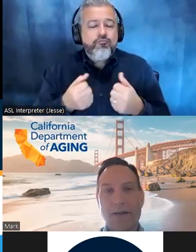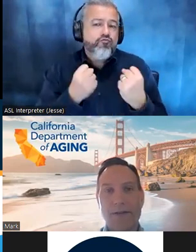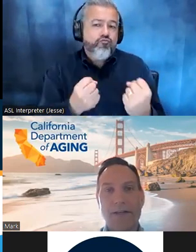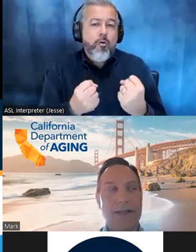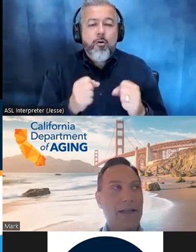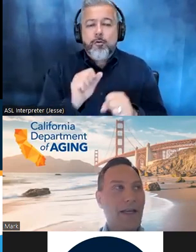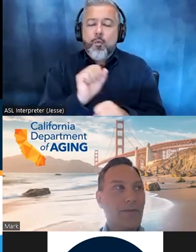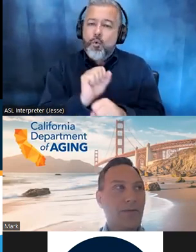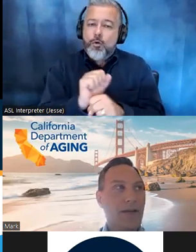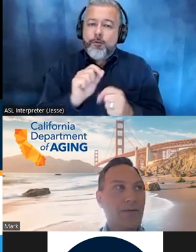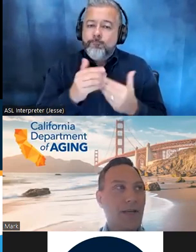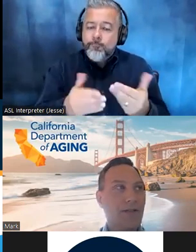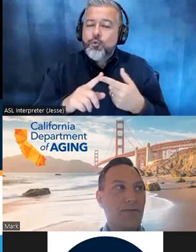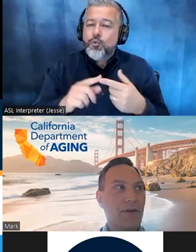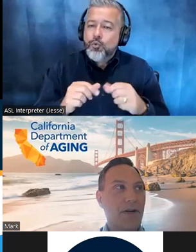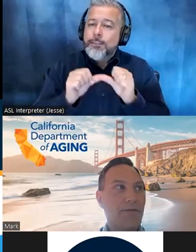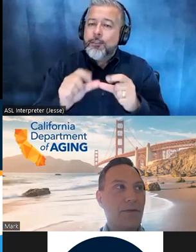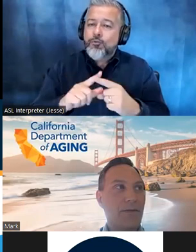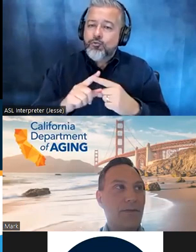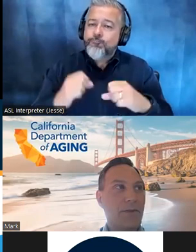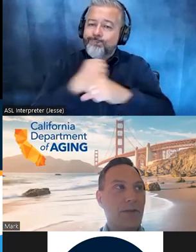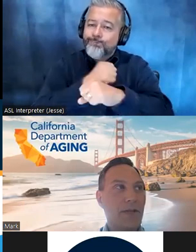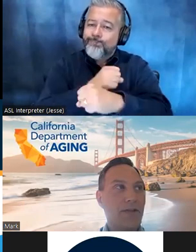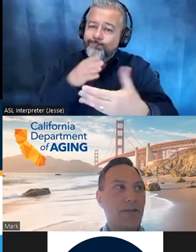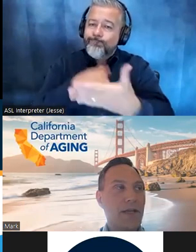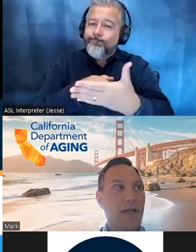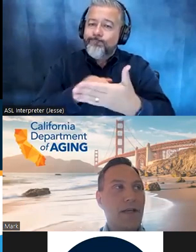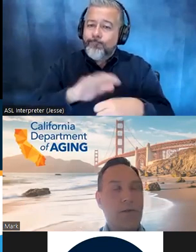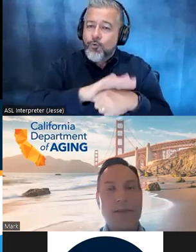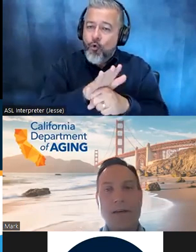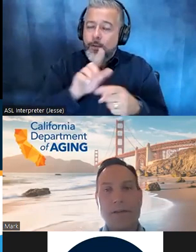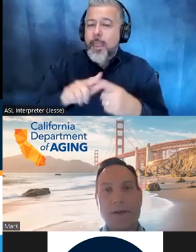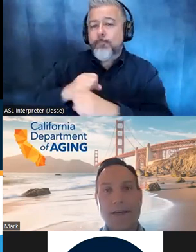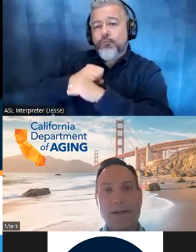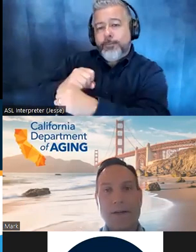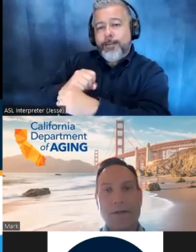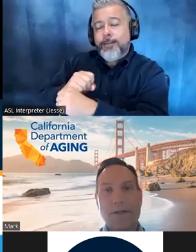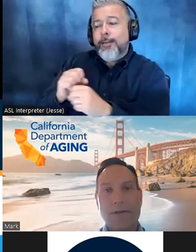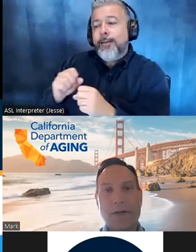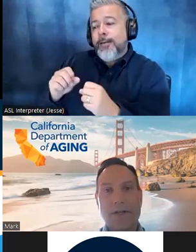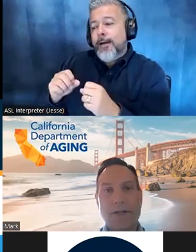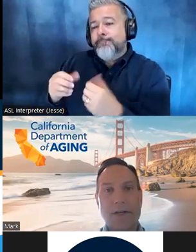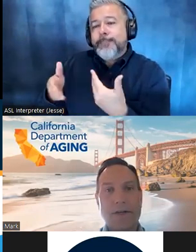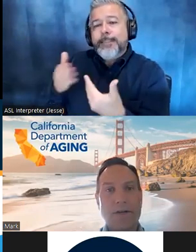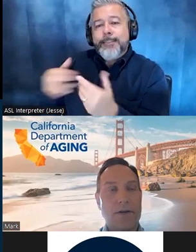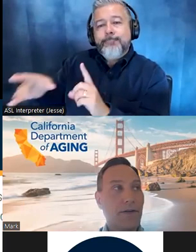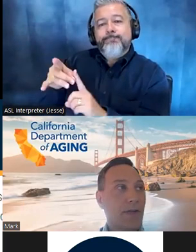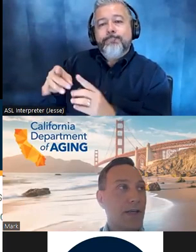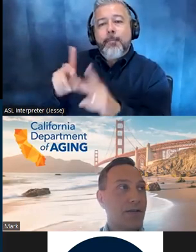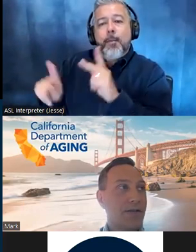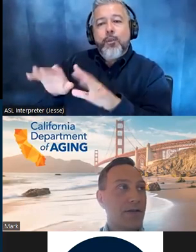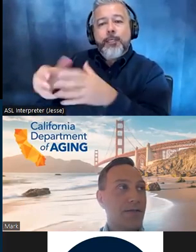combat COVID and provide protection for our vulnerable populations. With that, I'll now hand it over to Connie Nakano,